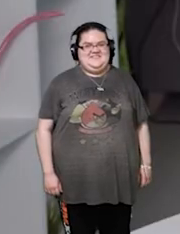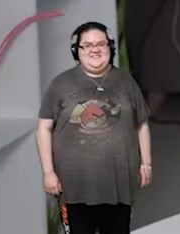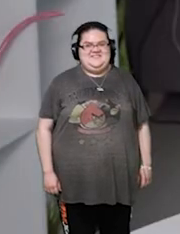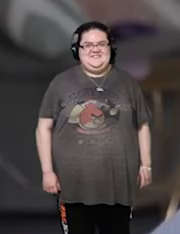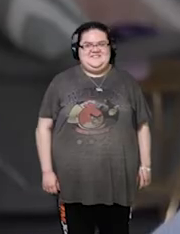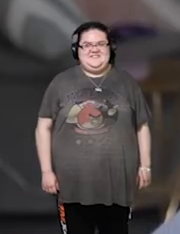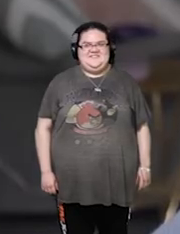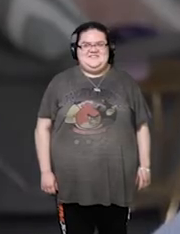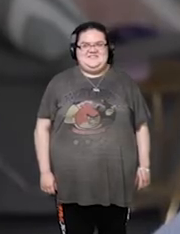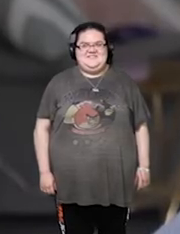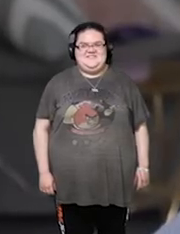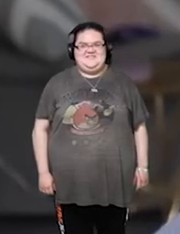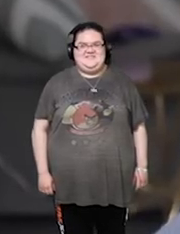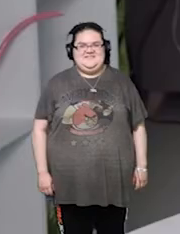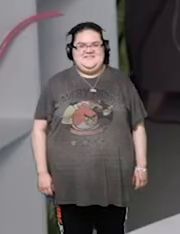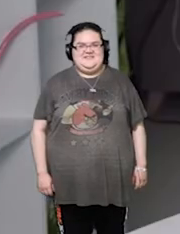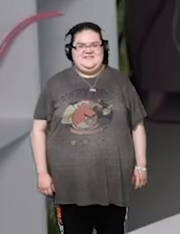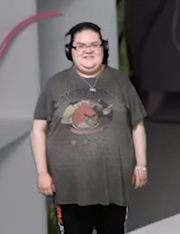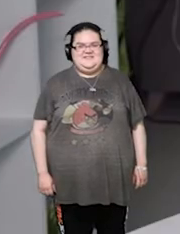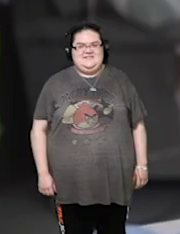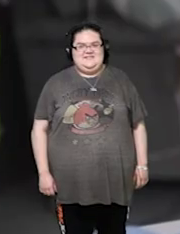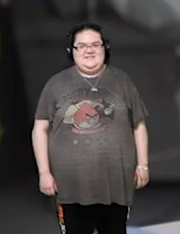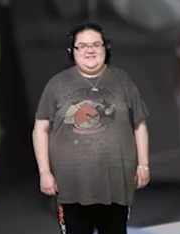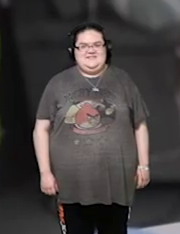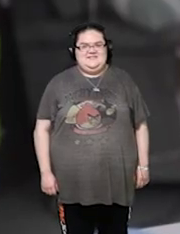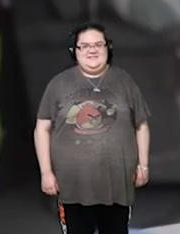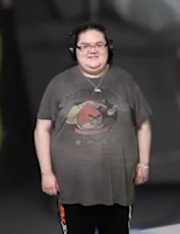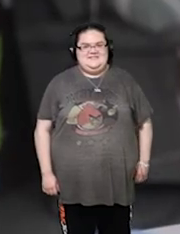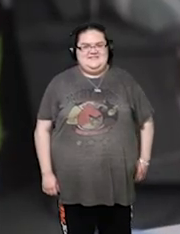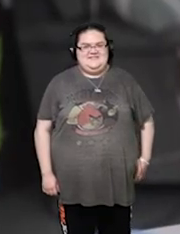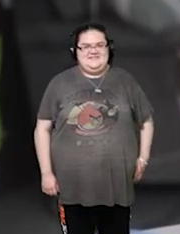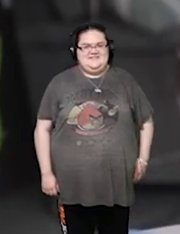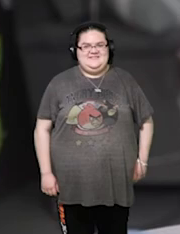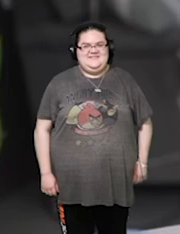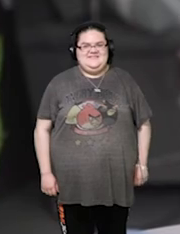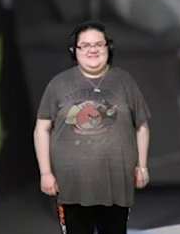That's ass. Why do bees like that so much? What's wrong with them?